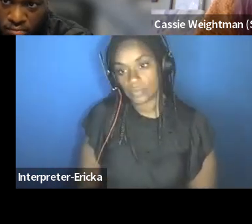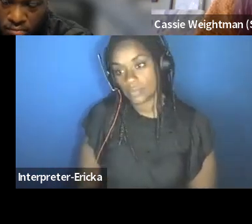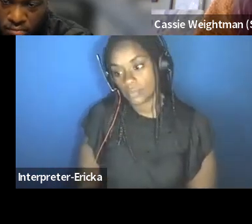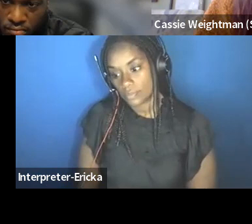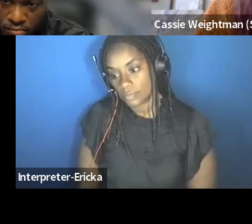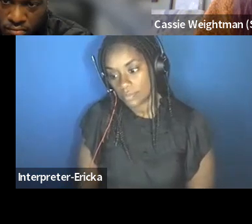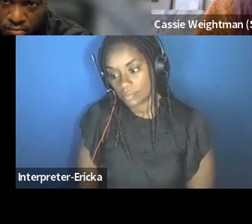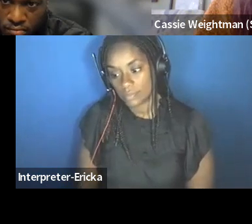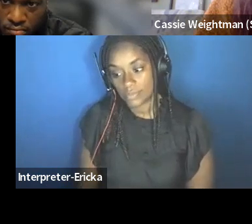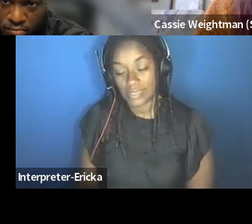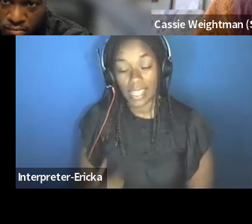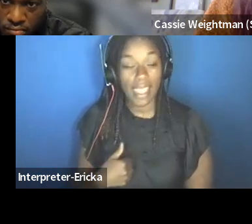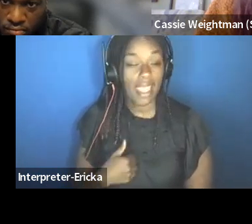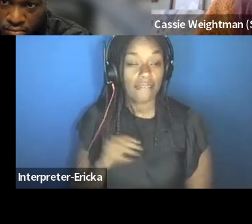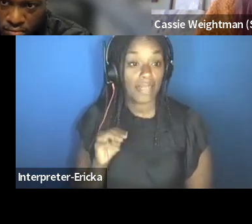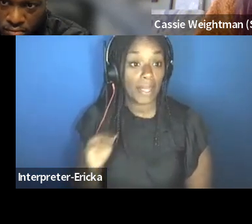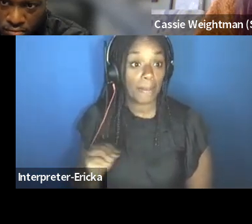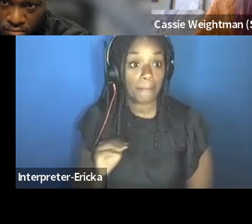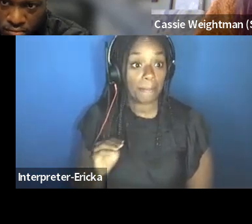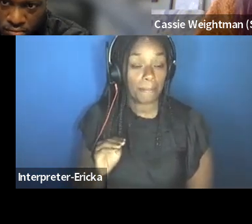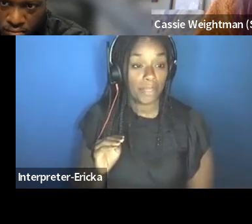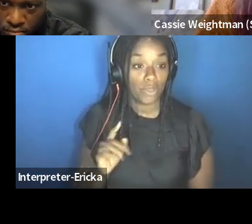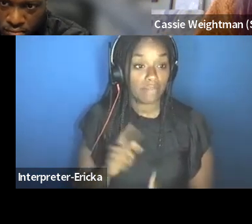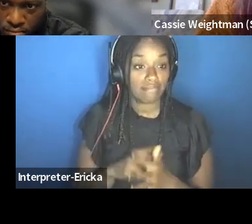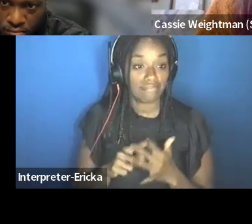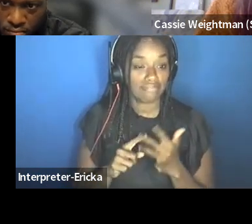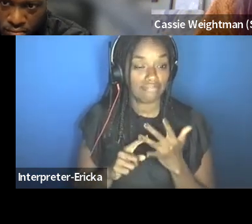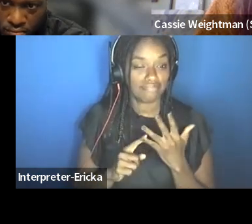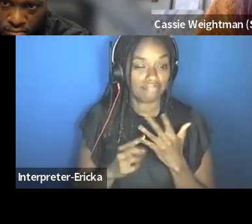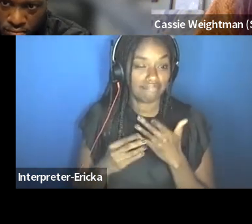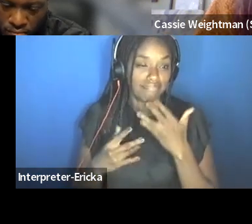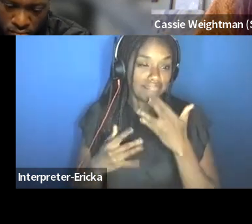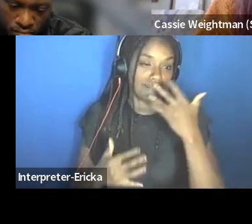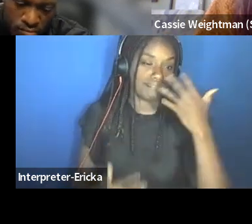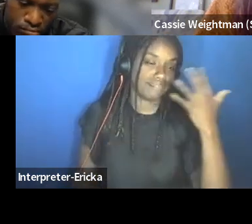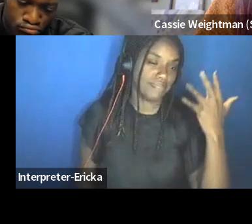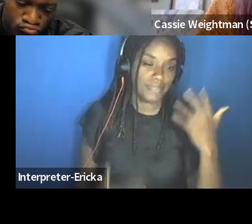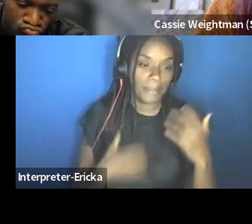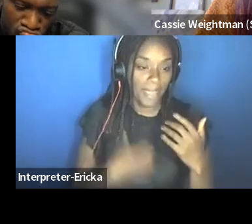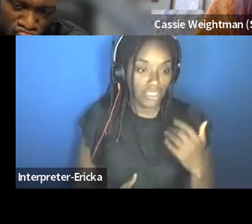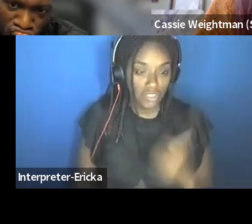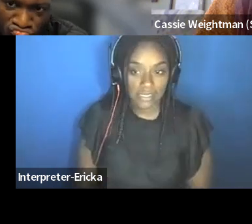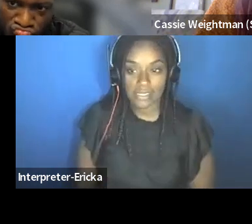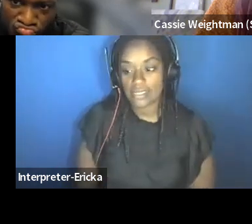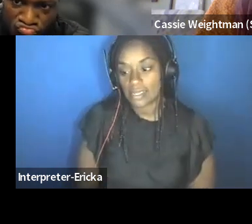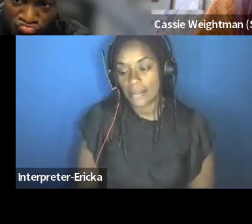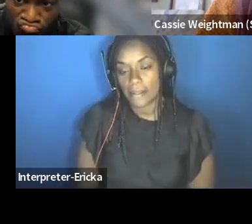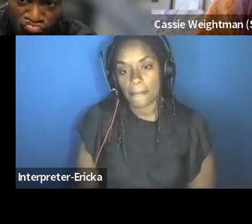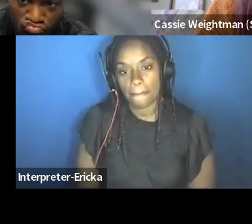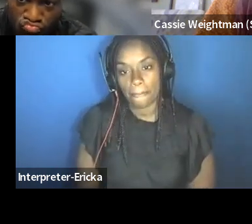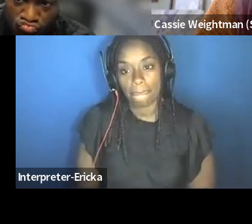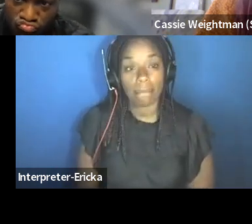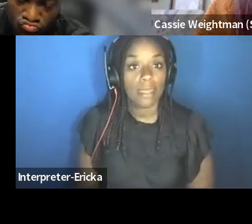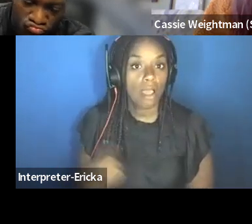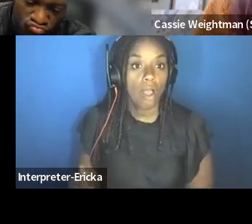I have a million passion points from working here for this period of time. And they always grow.